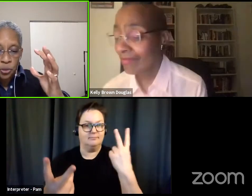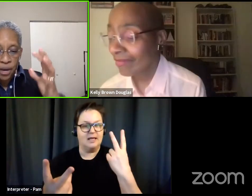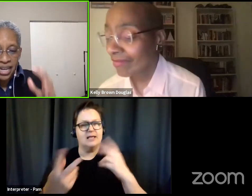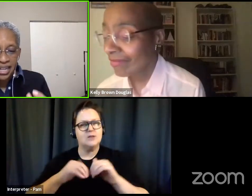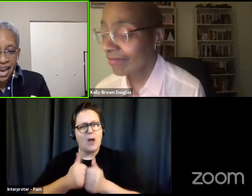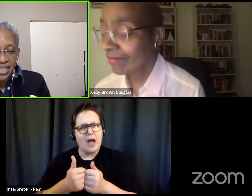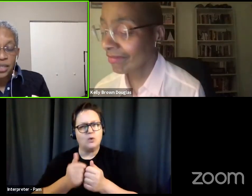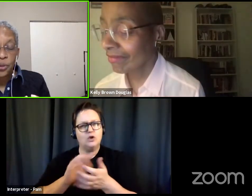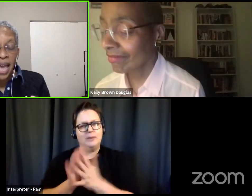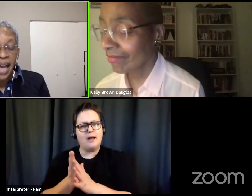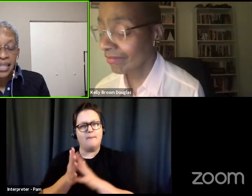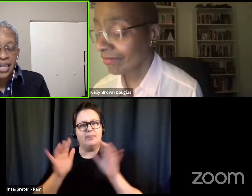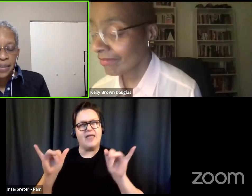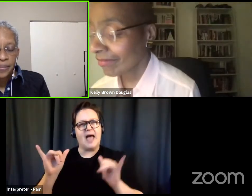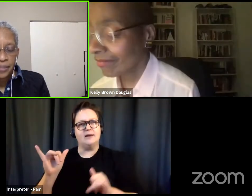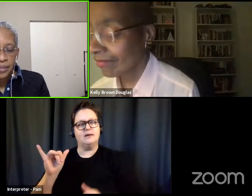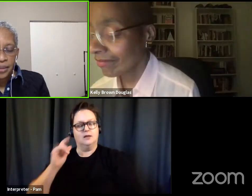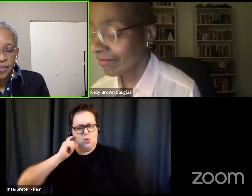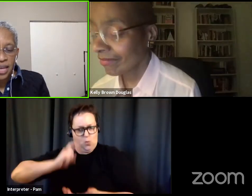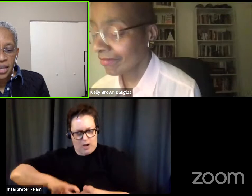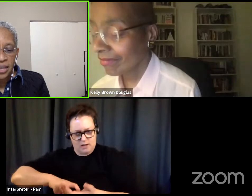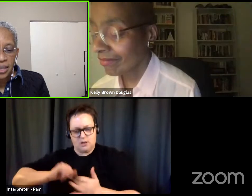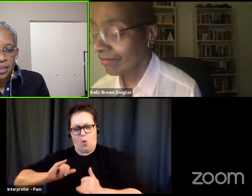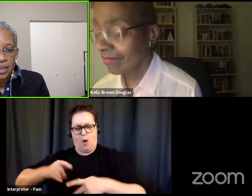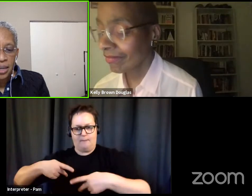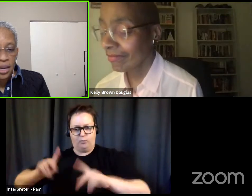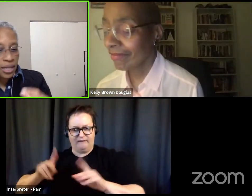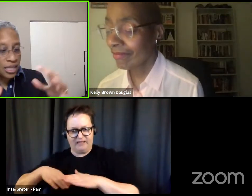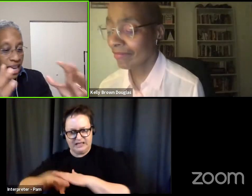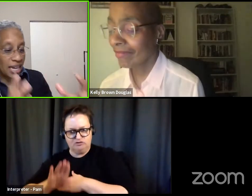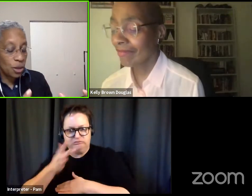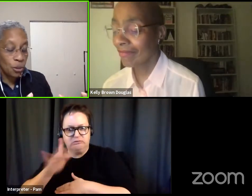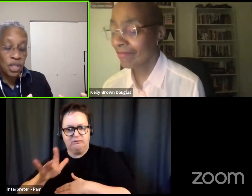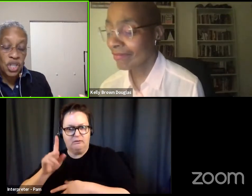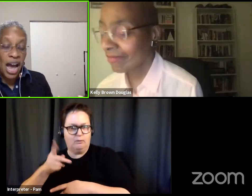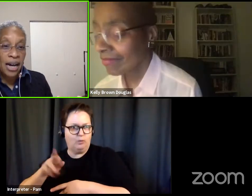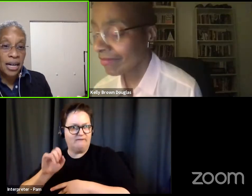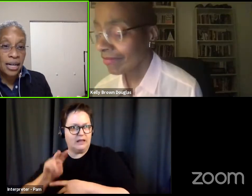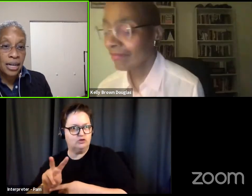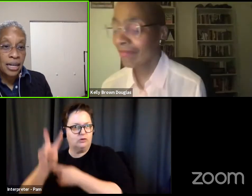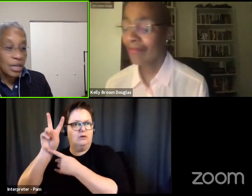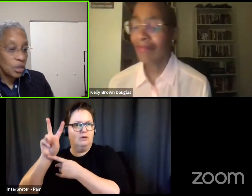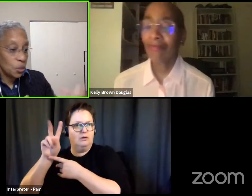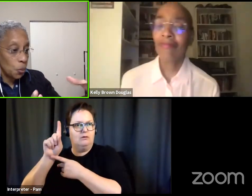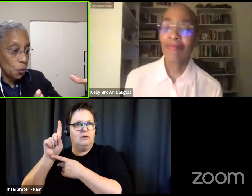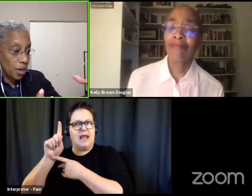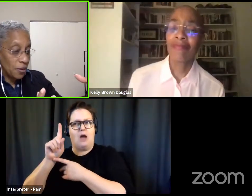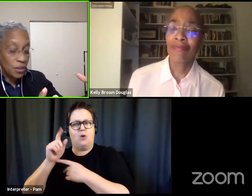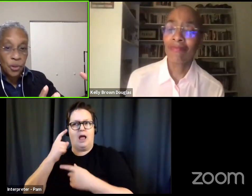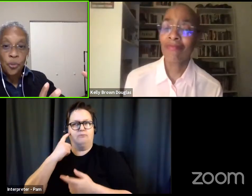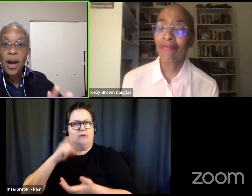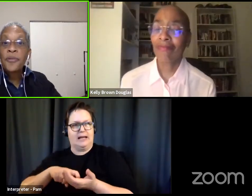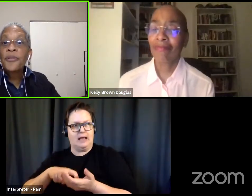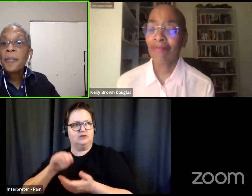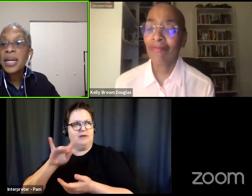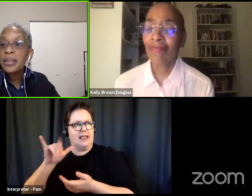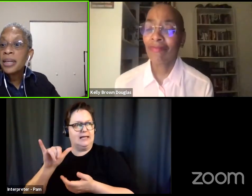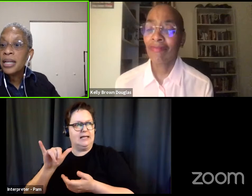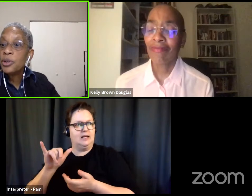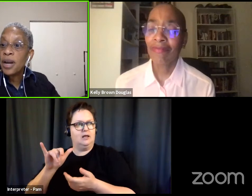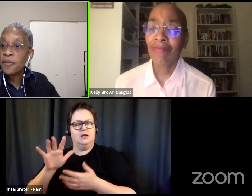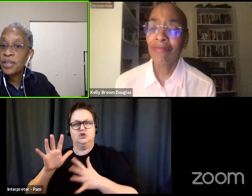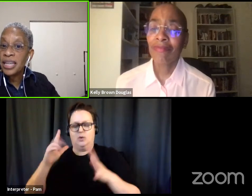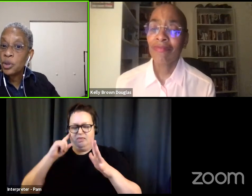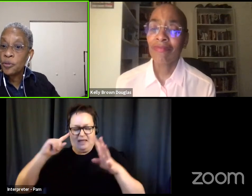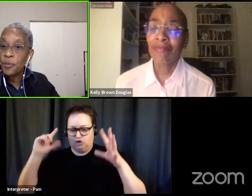to recognizing the reality of things, to getting through the shock, to wanting to run from it